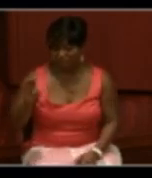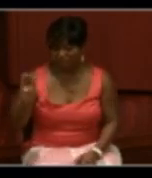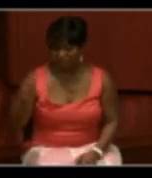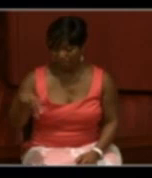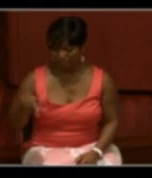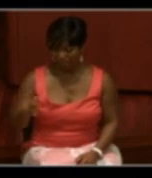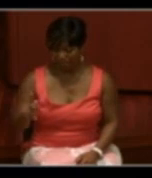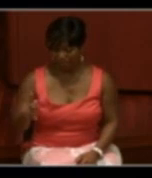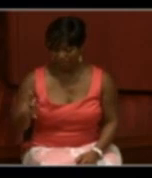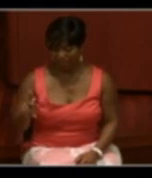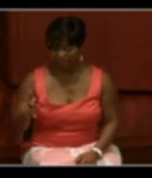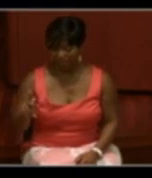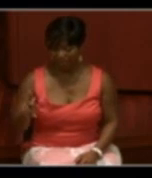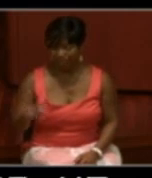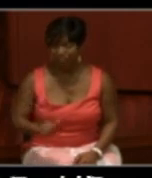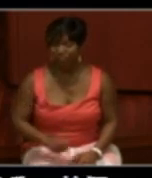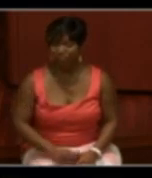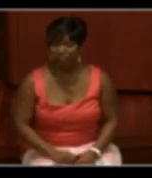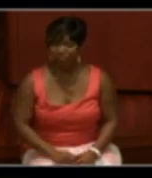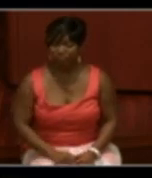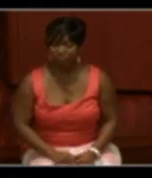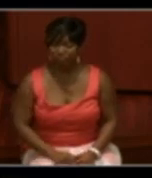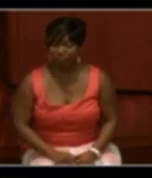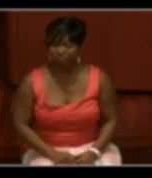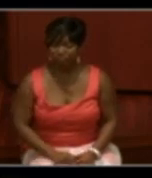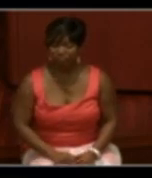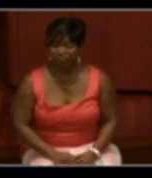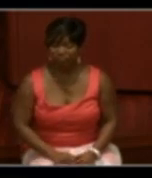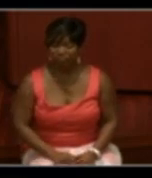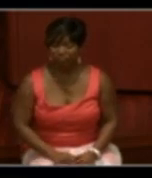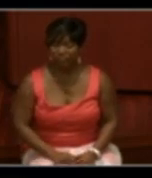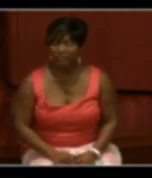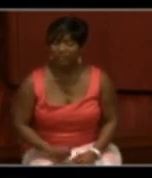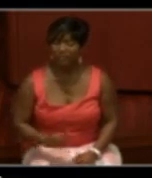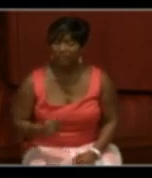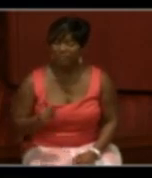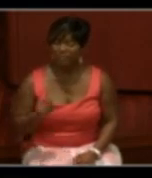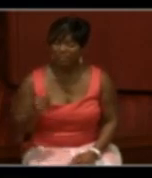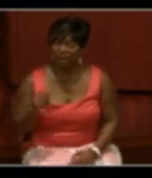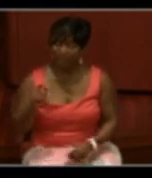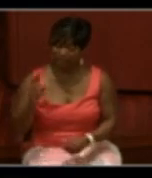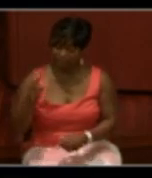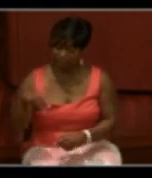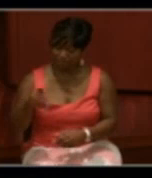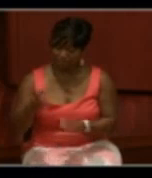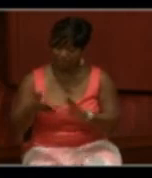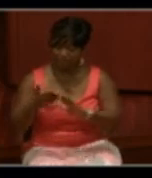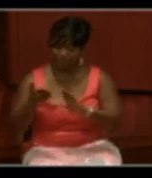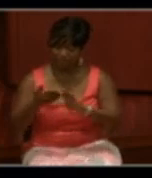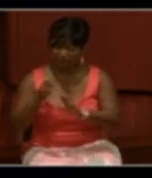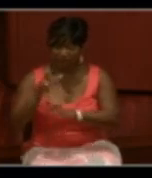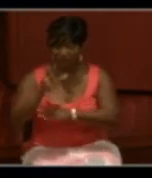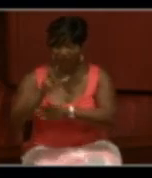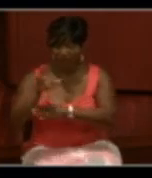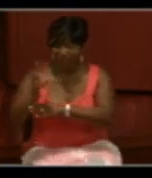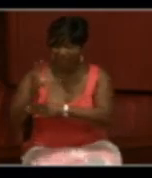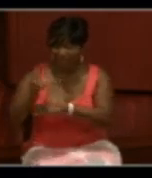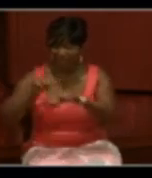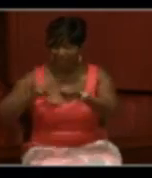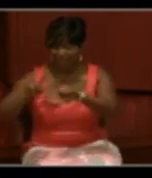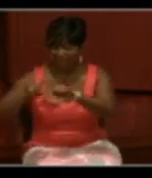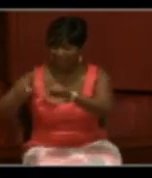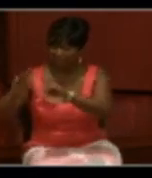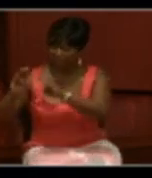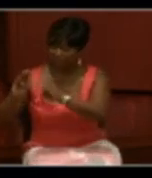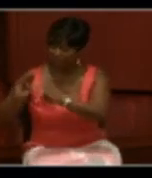of the Freedmen's Bank that existed. At its peak, the bank operated a total number of 37 branches in 17